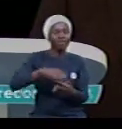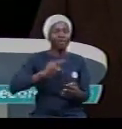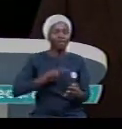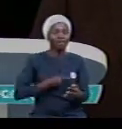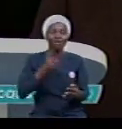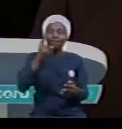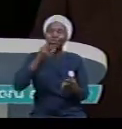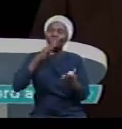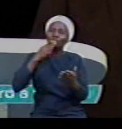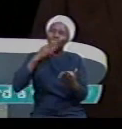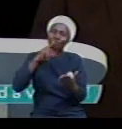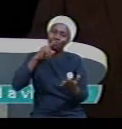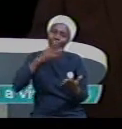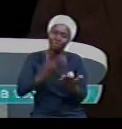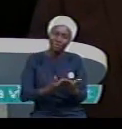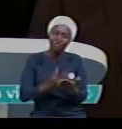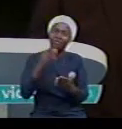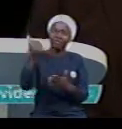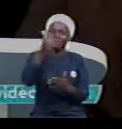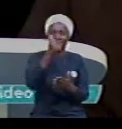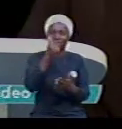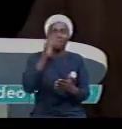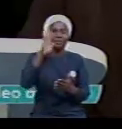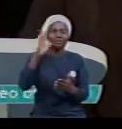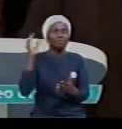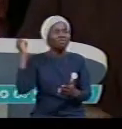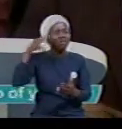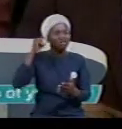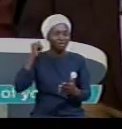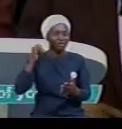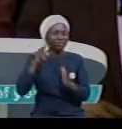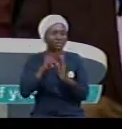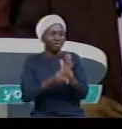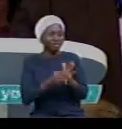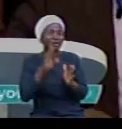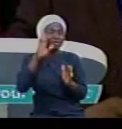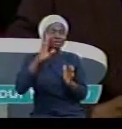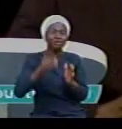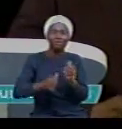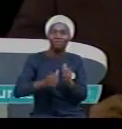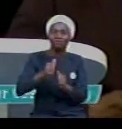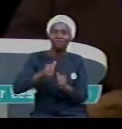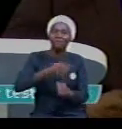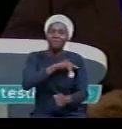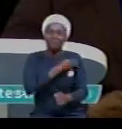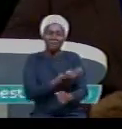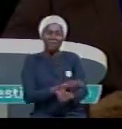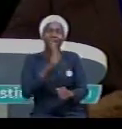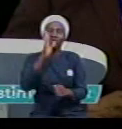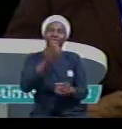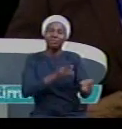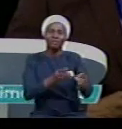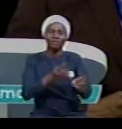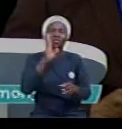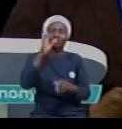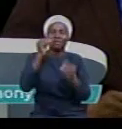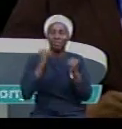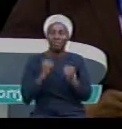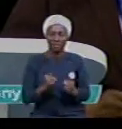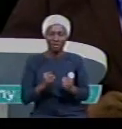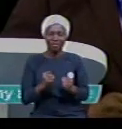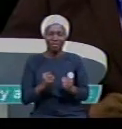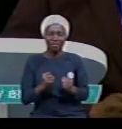faithfulness, your graciousness, your might, your dominion over all things, your sovereignty. Thank you,